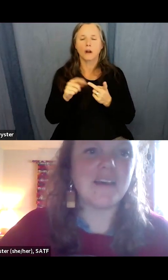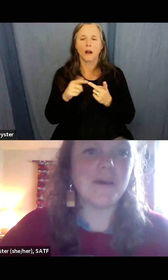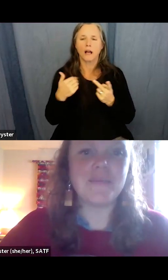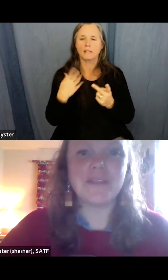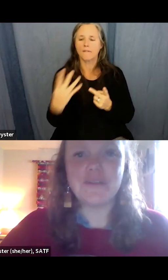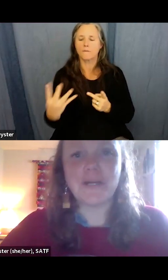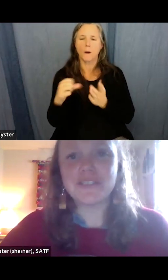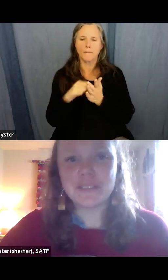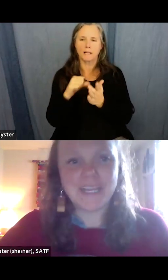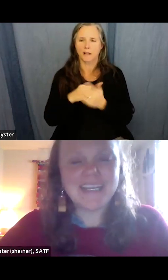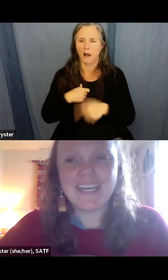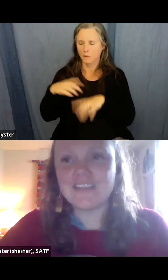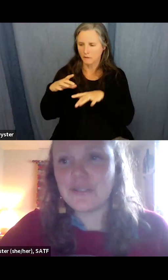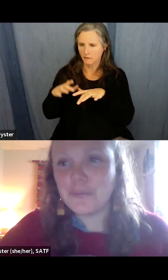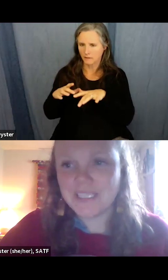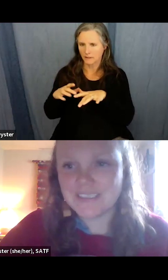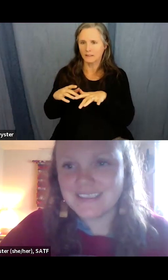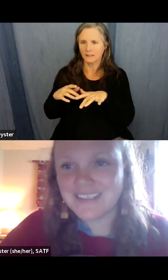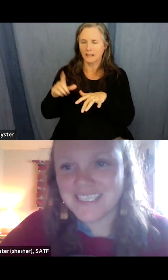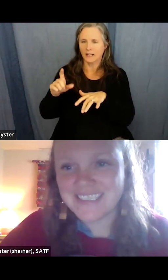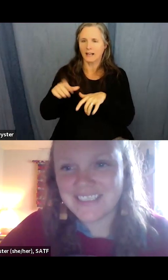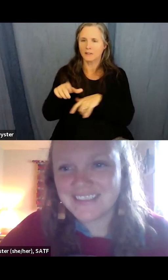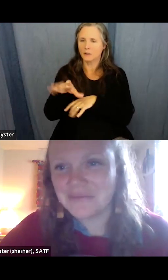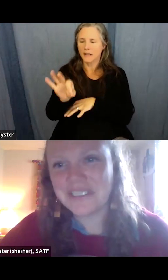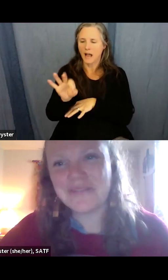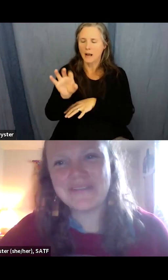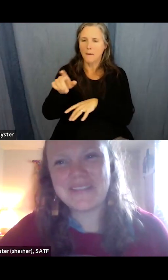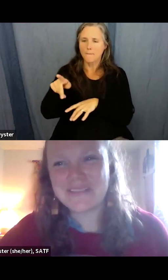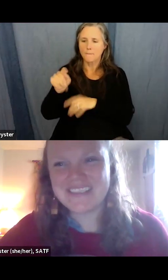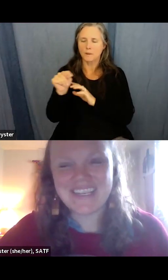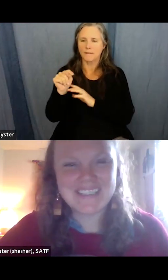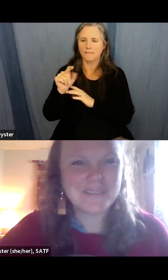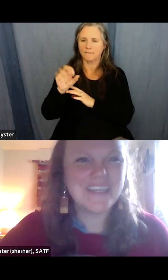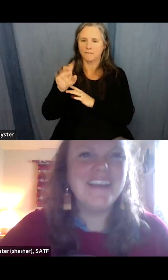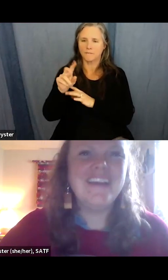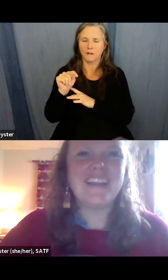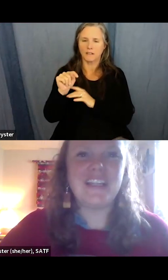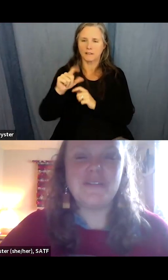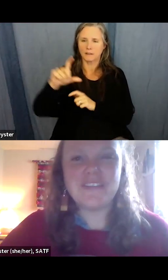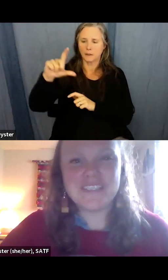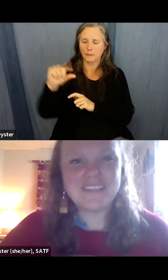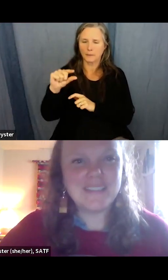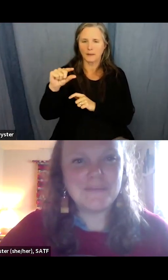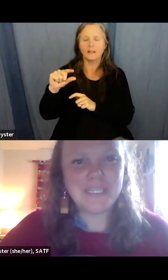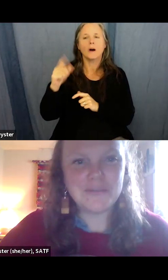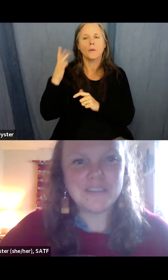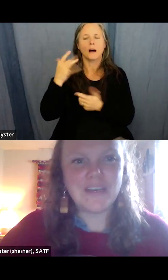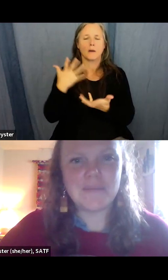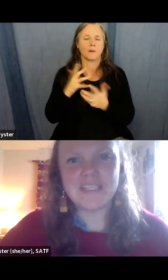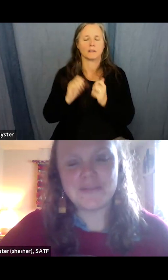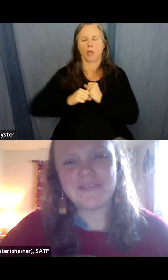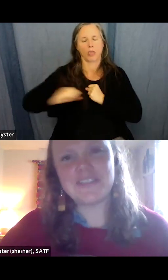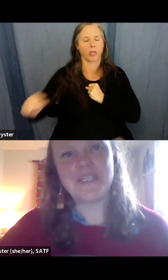presentation. I believe the partnership guide has 2 pages of citations and really great resources added to it. Youth advocacy